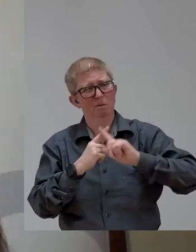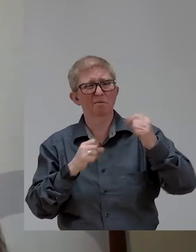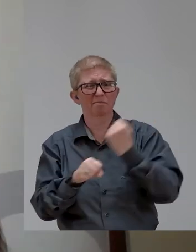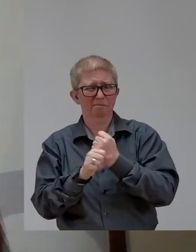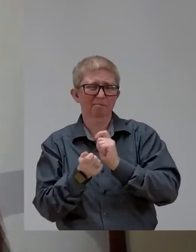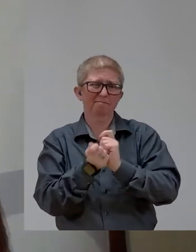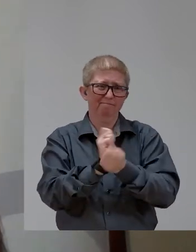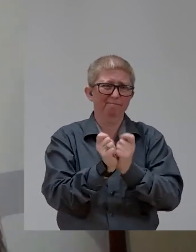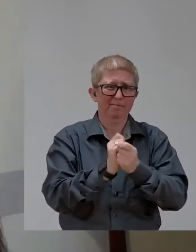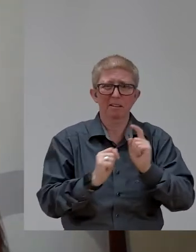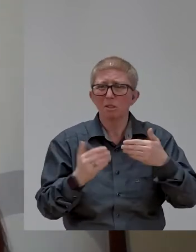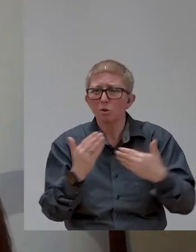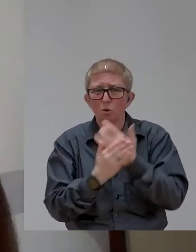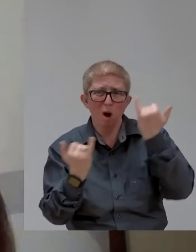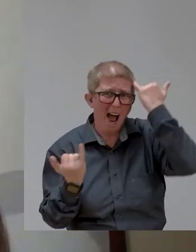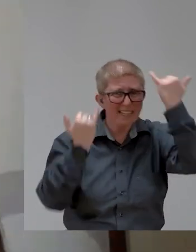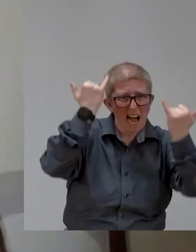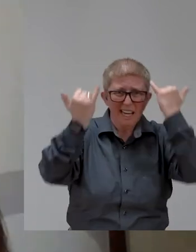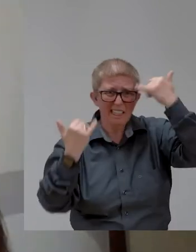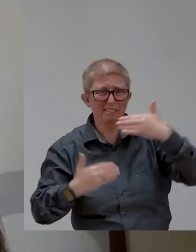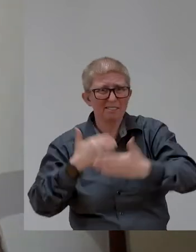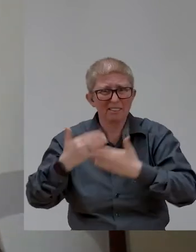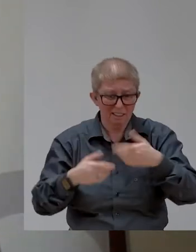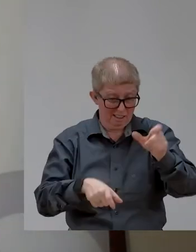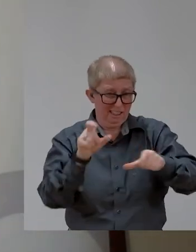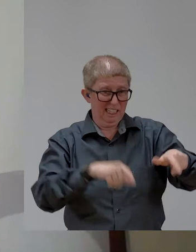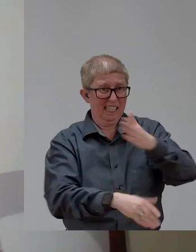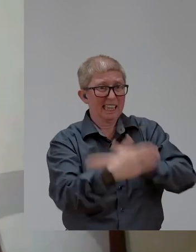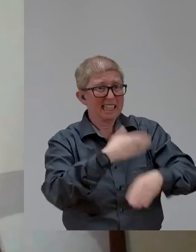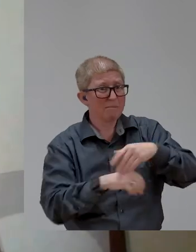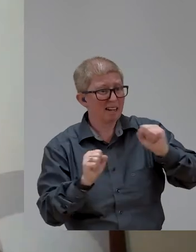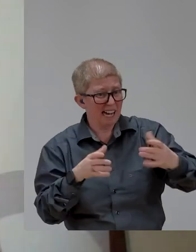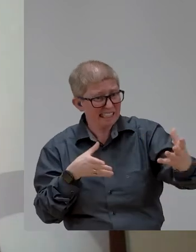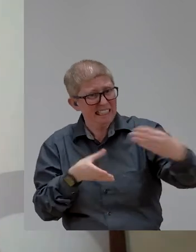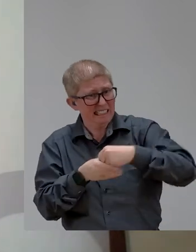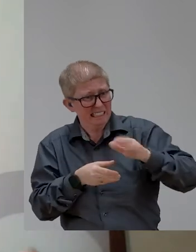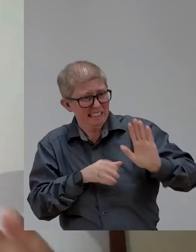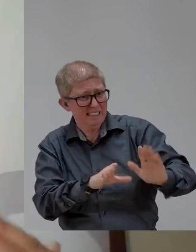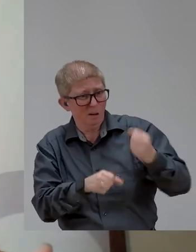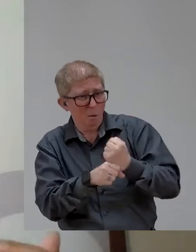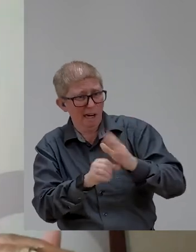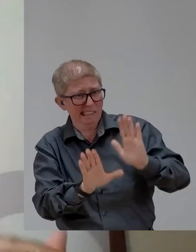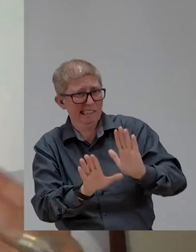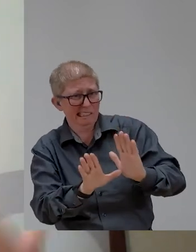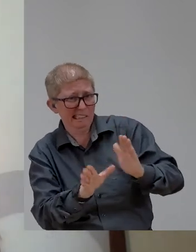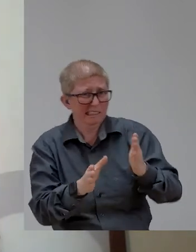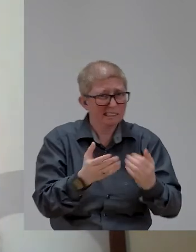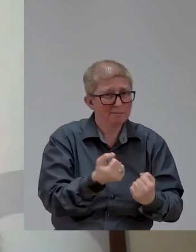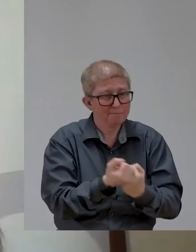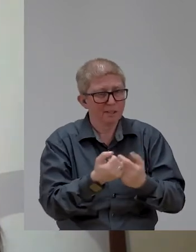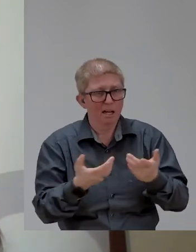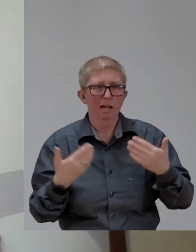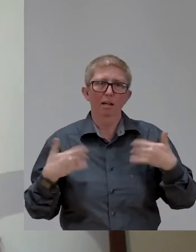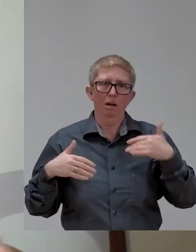our mission to promote people with disability at all levels. Fortunately, we can begin to see the light at the end